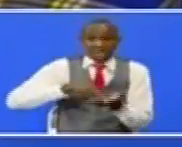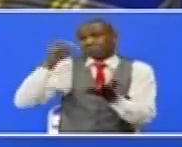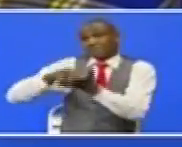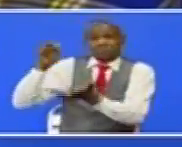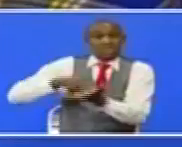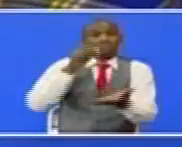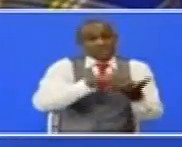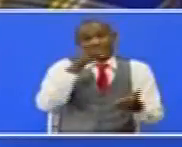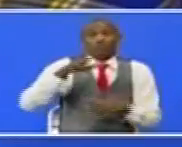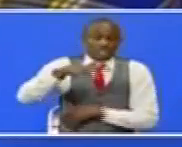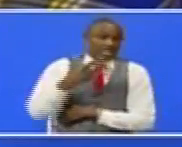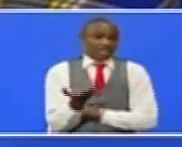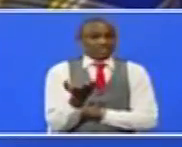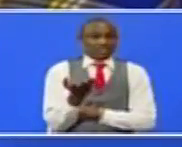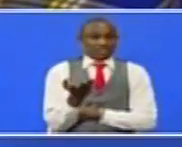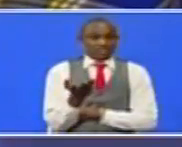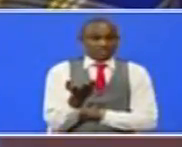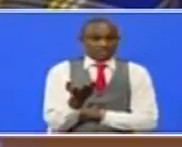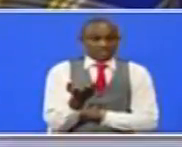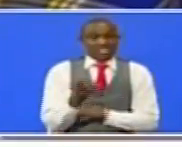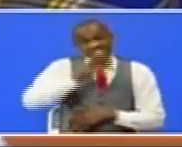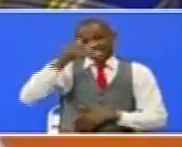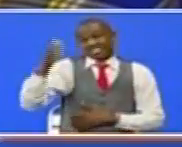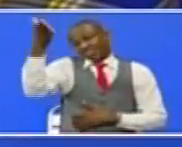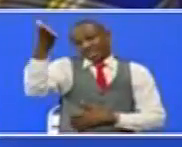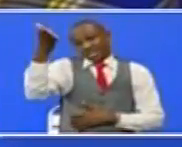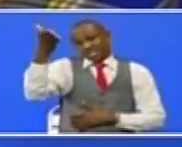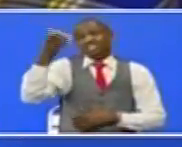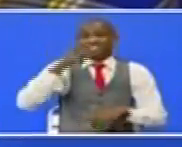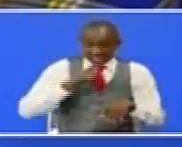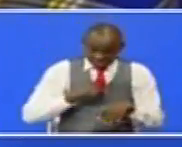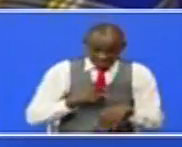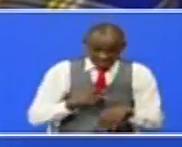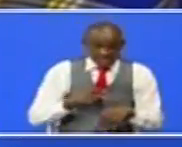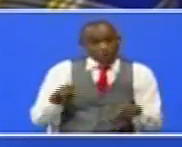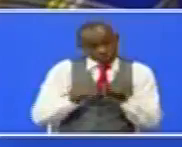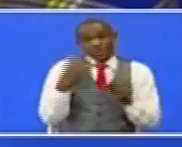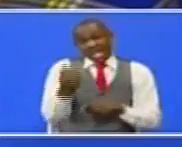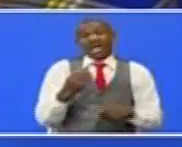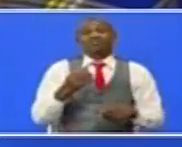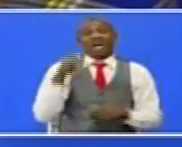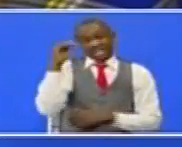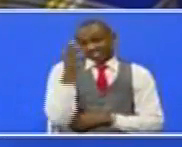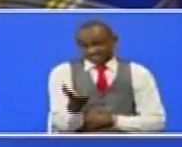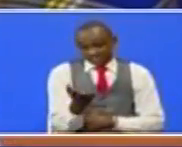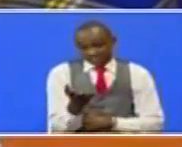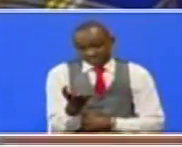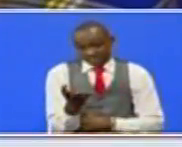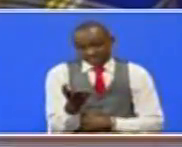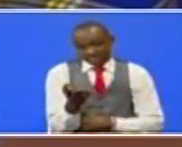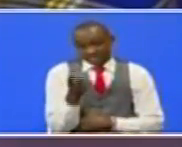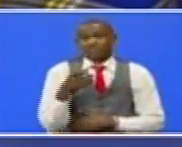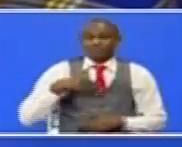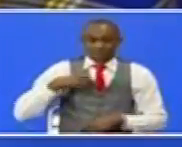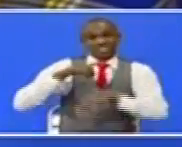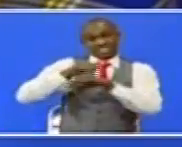down over those hills, over those ant hills. Again, to young adults, they are the people who are